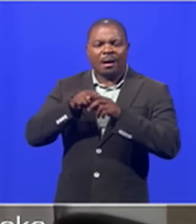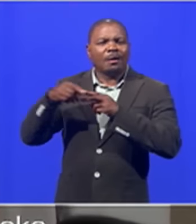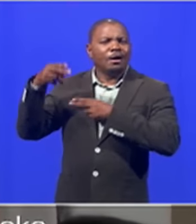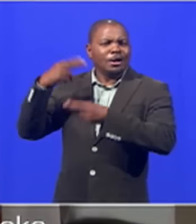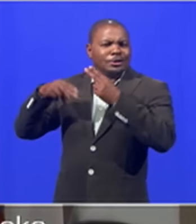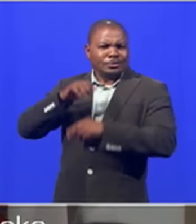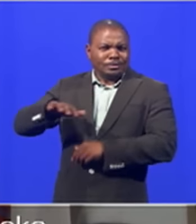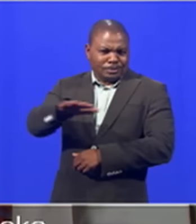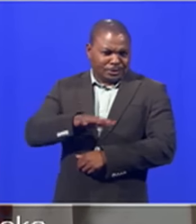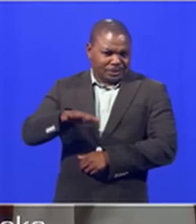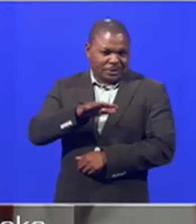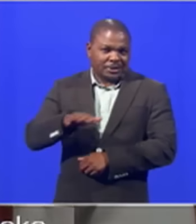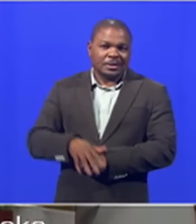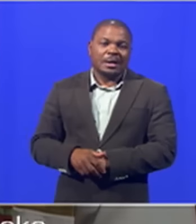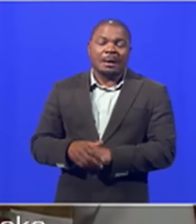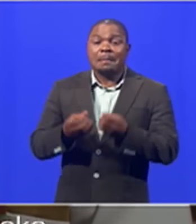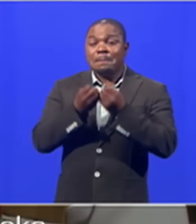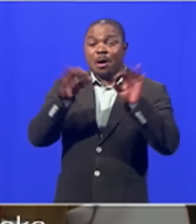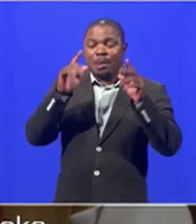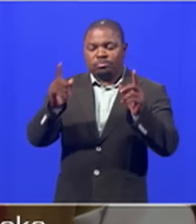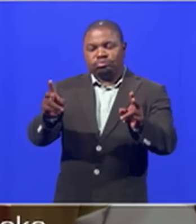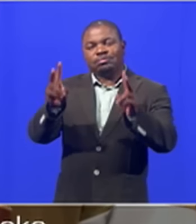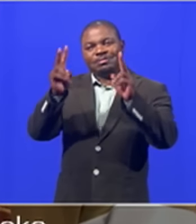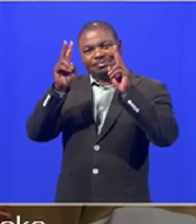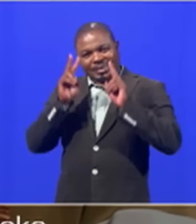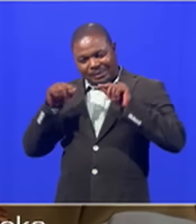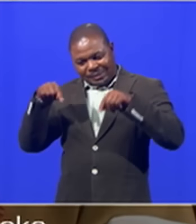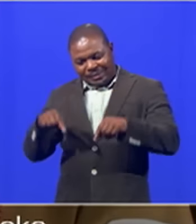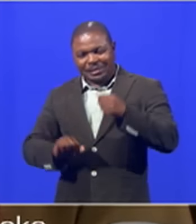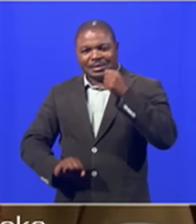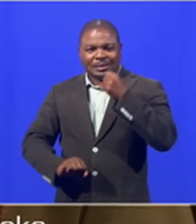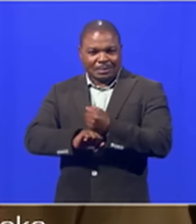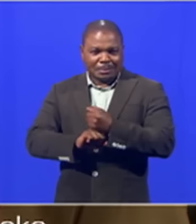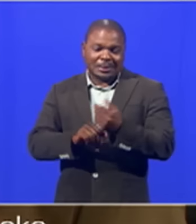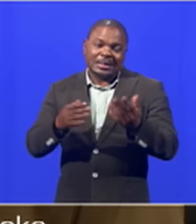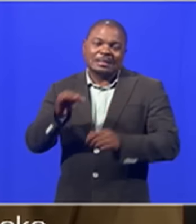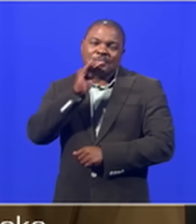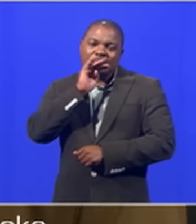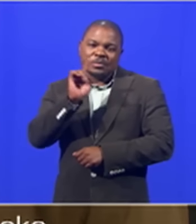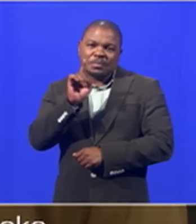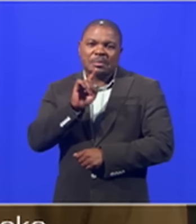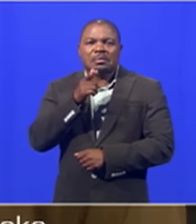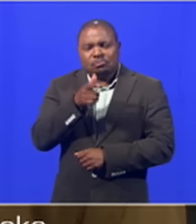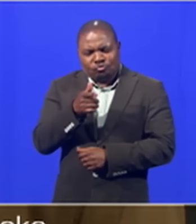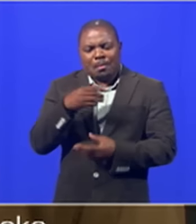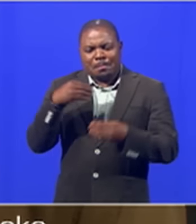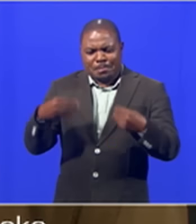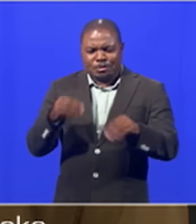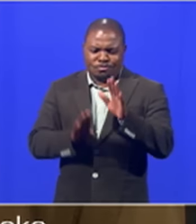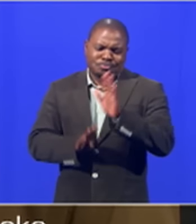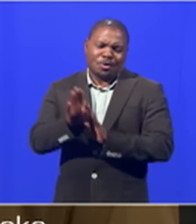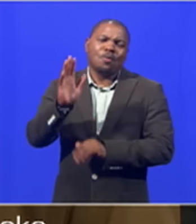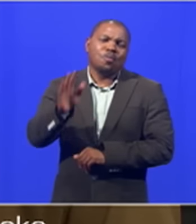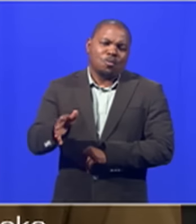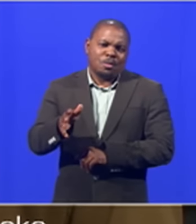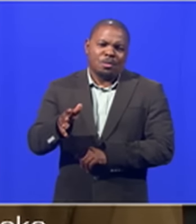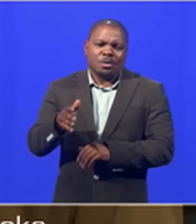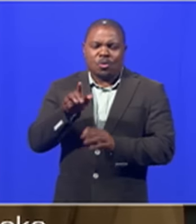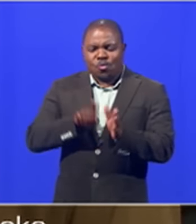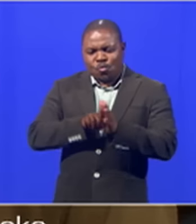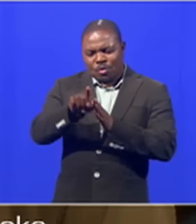so it means that more tourists are gonna come here who to support, so it means re business throughout